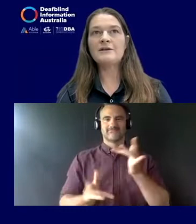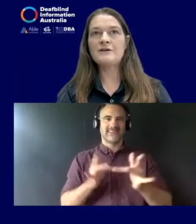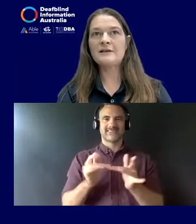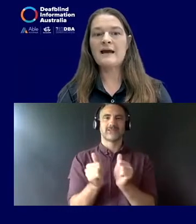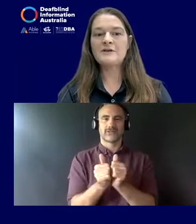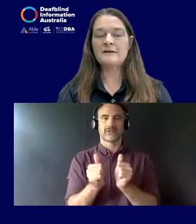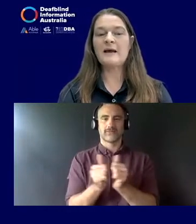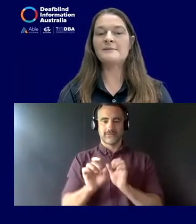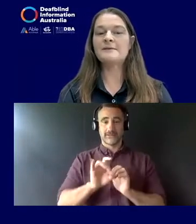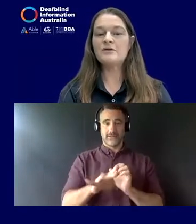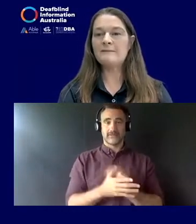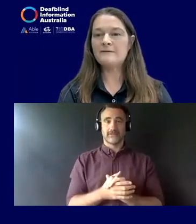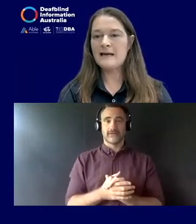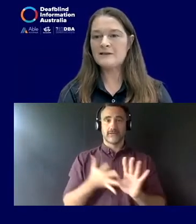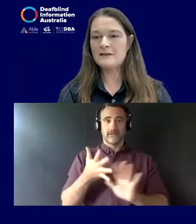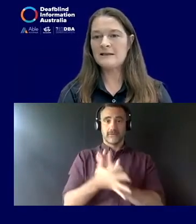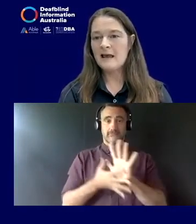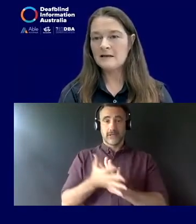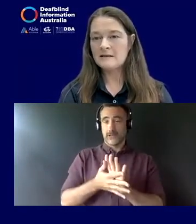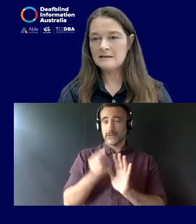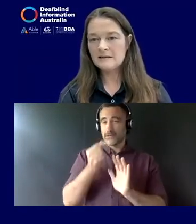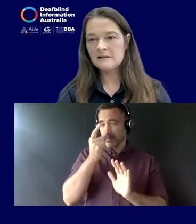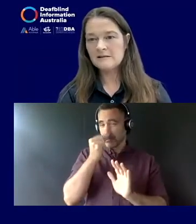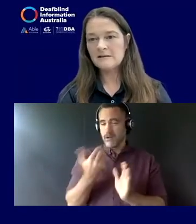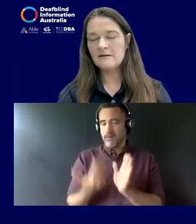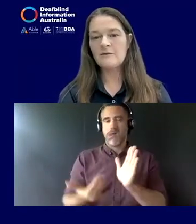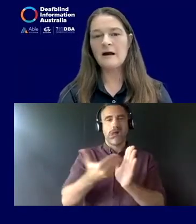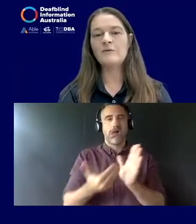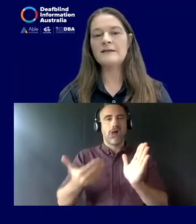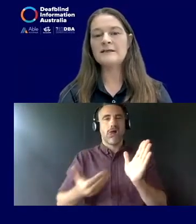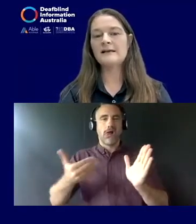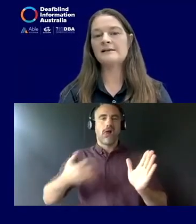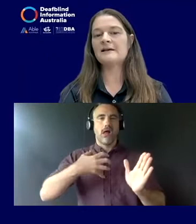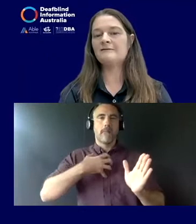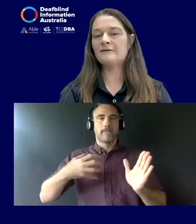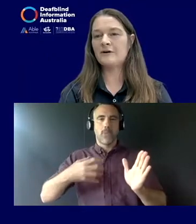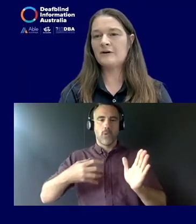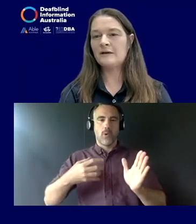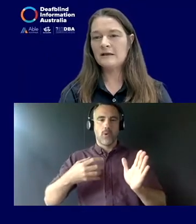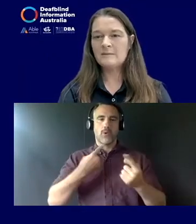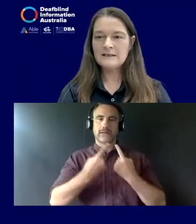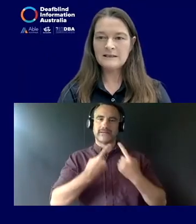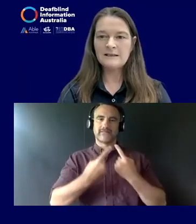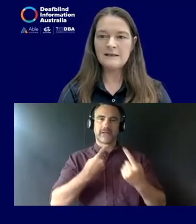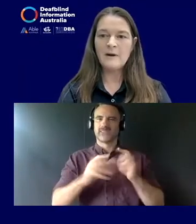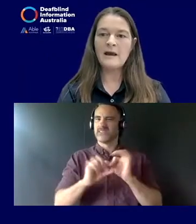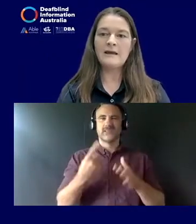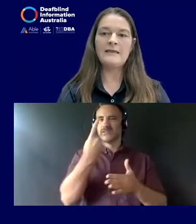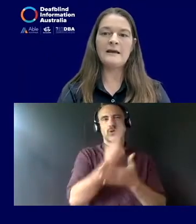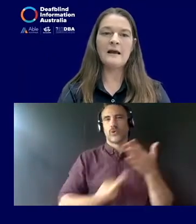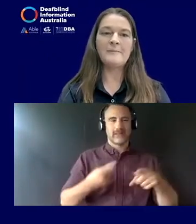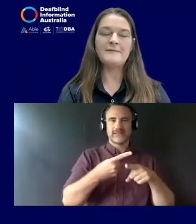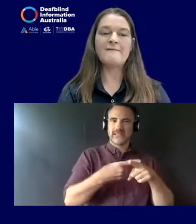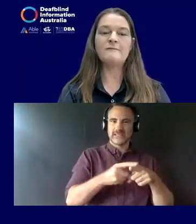allows you to capture perhaps more information than written text and photo, particularly where